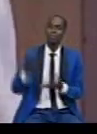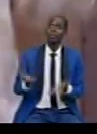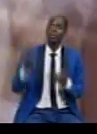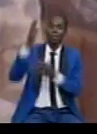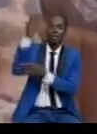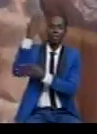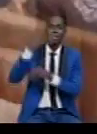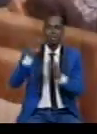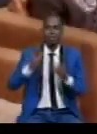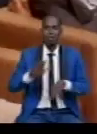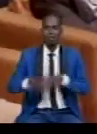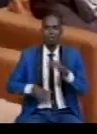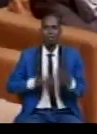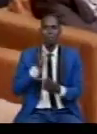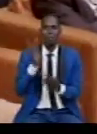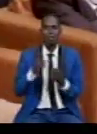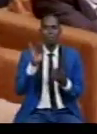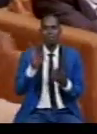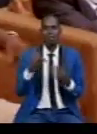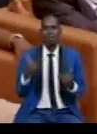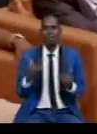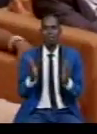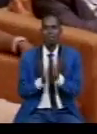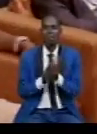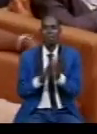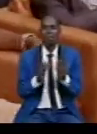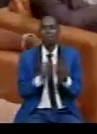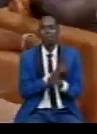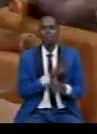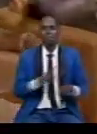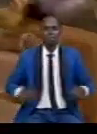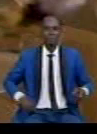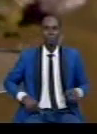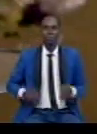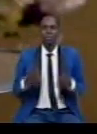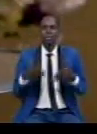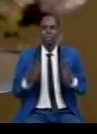deficit. Praise the Lord!